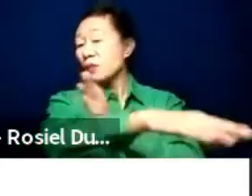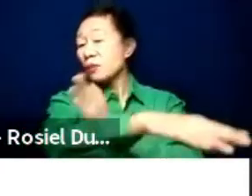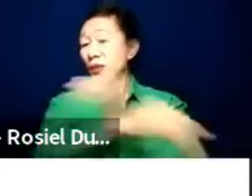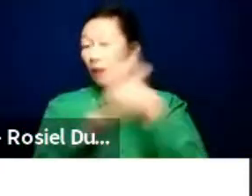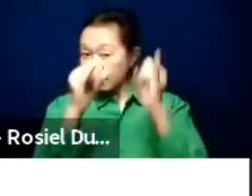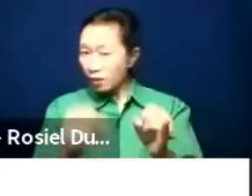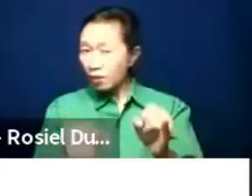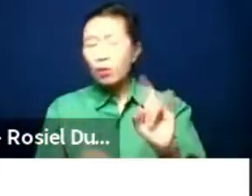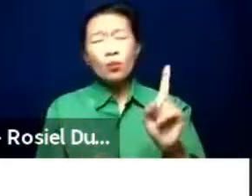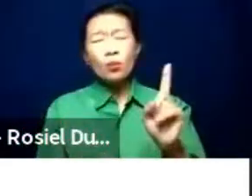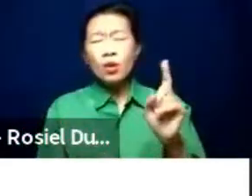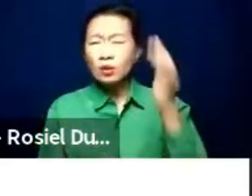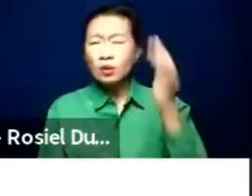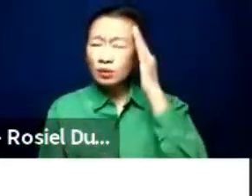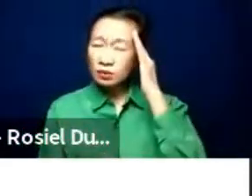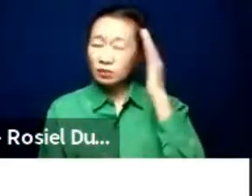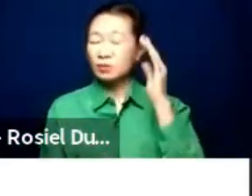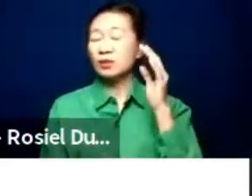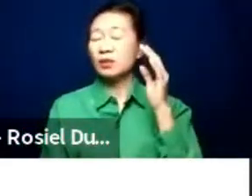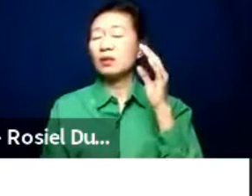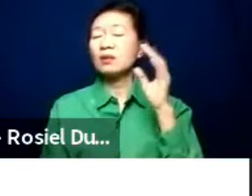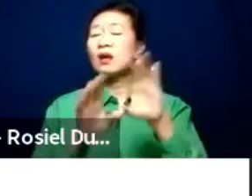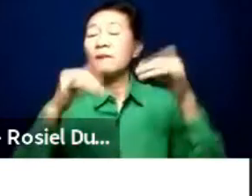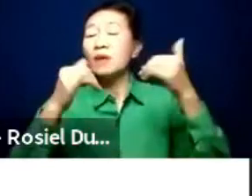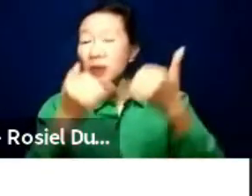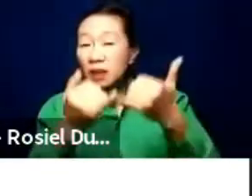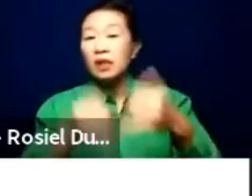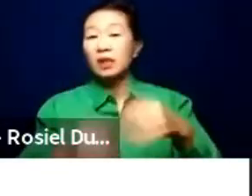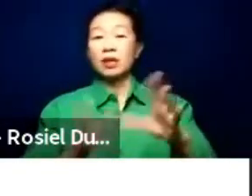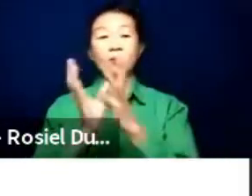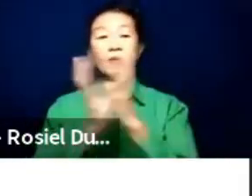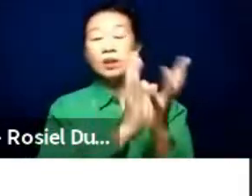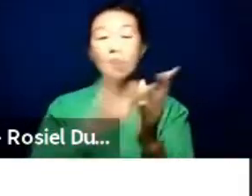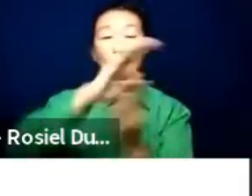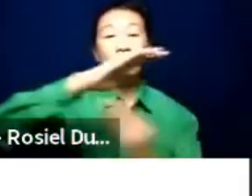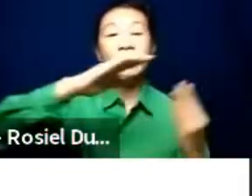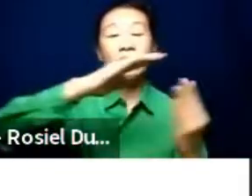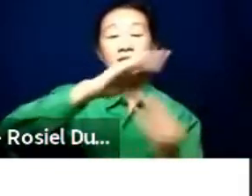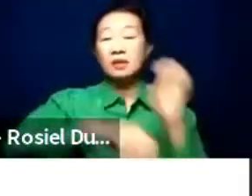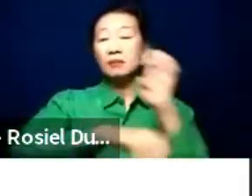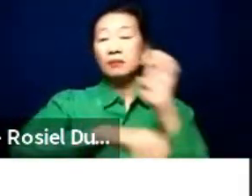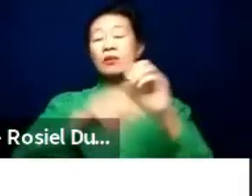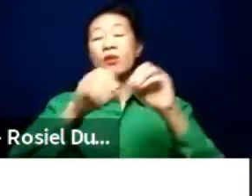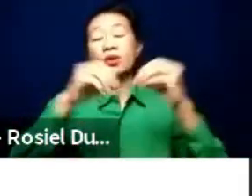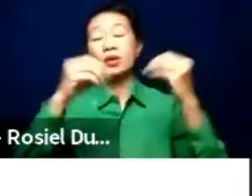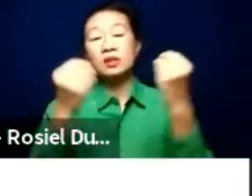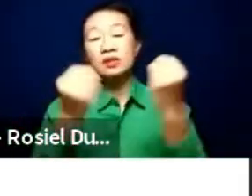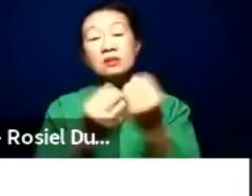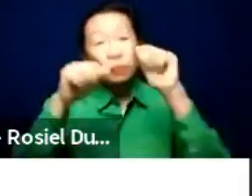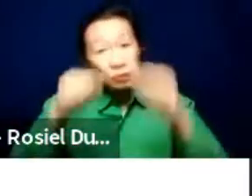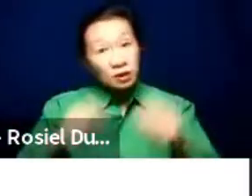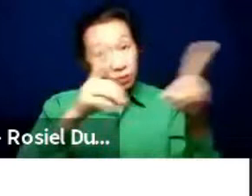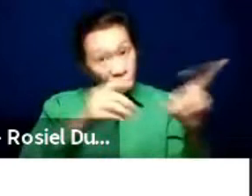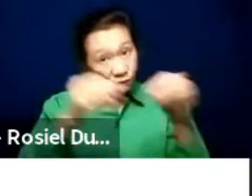trabaho in a company or in a community based employment or organization na pwedeng